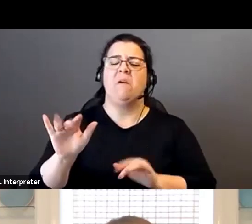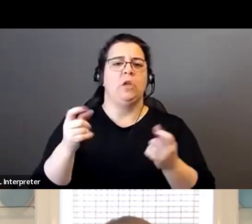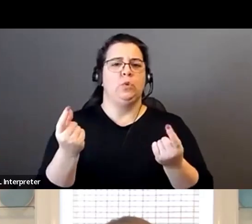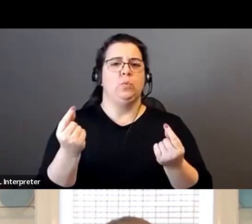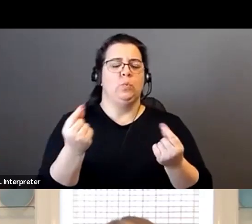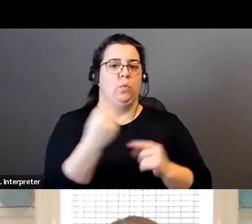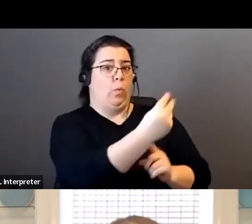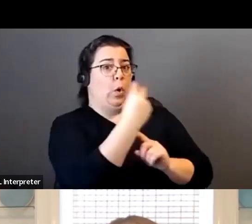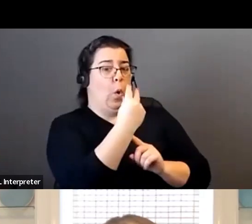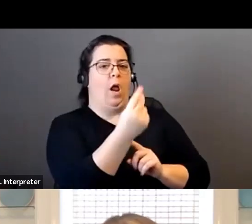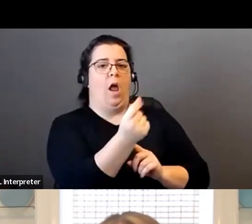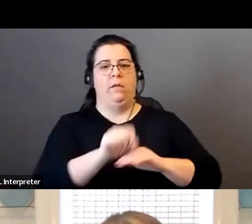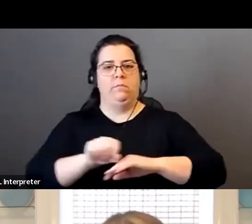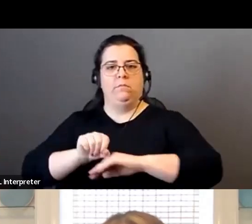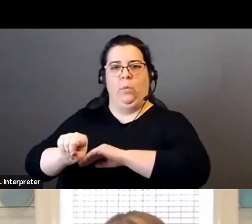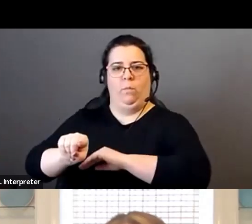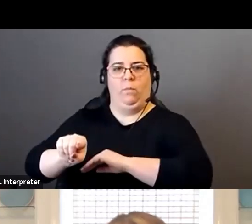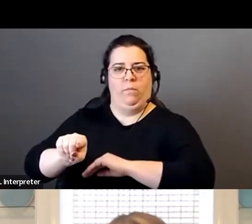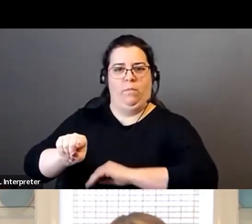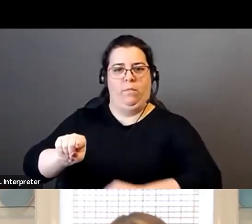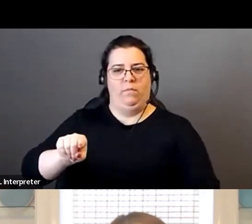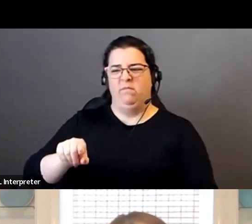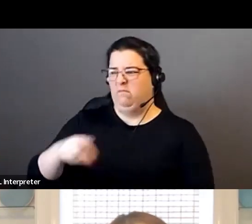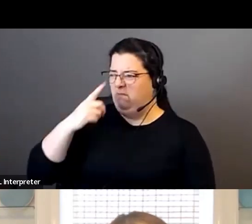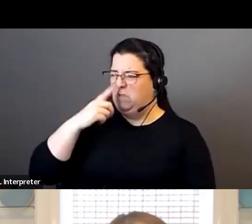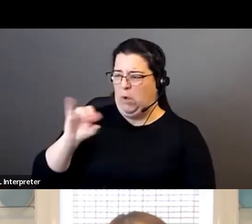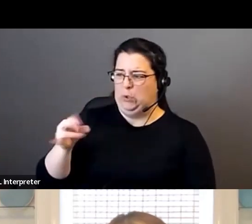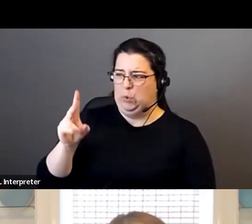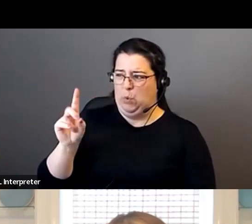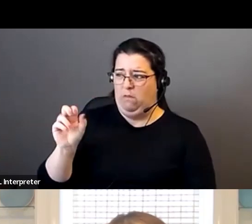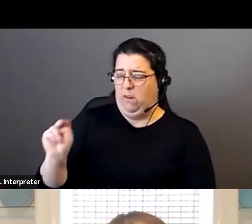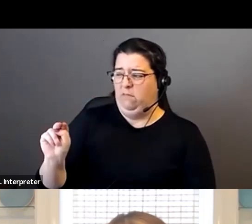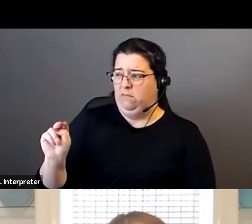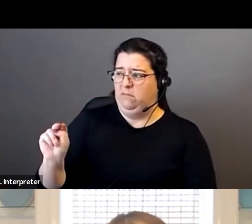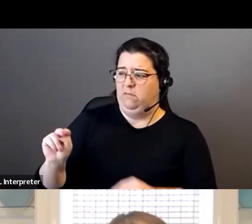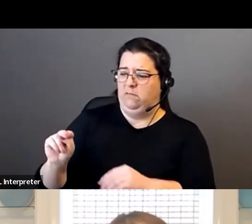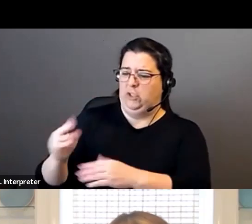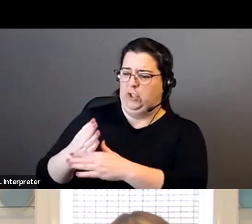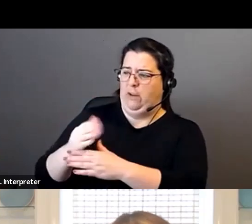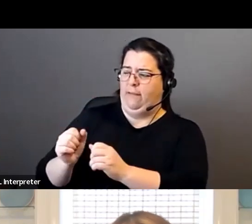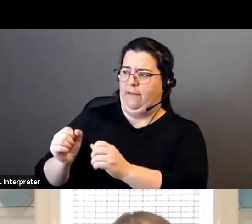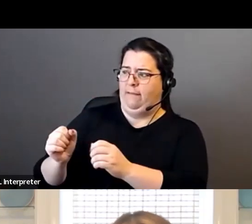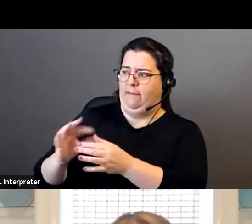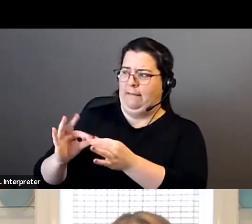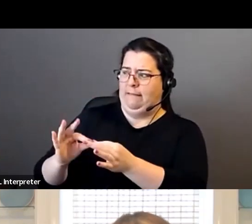I'll find that information. But all I tell people, hey, you got one of these? Great. Record it, send it to me.